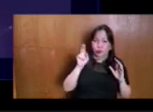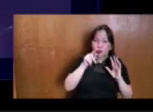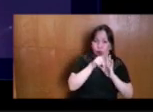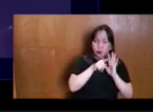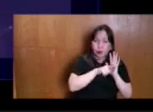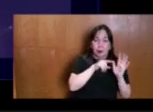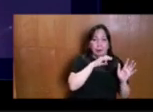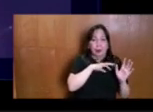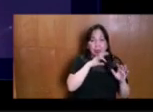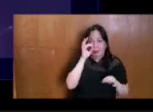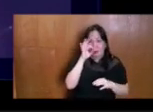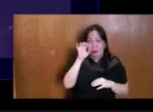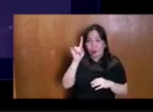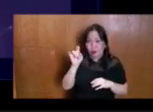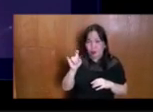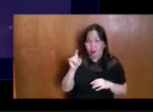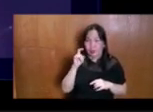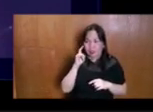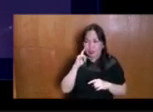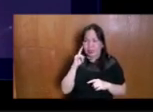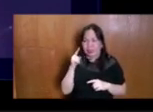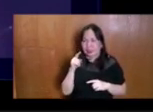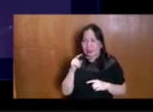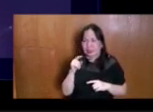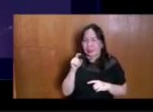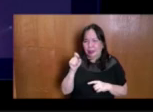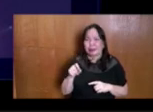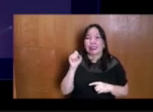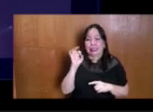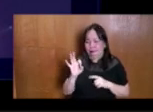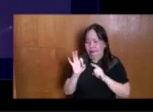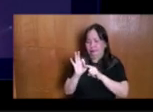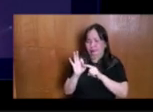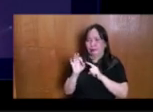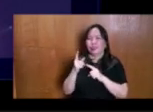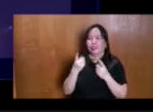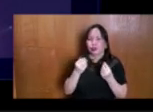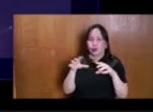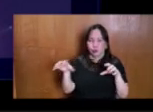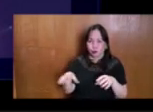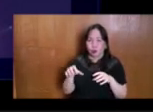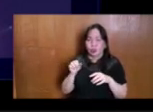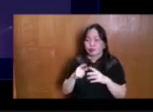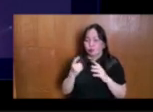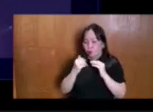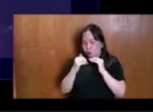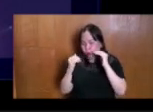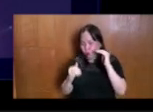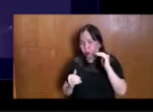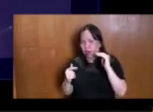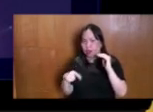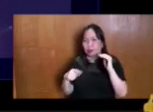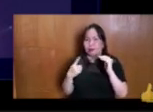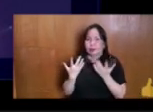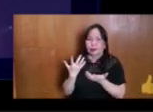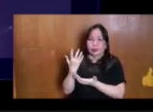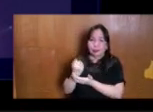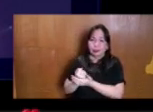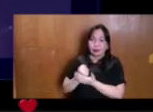We have to do the if part anyway. If we have to address the gap between livable wage